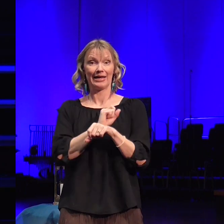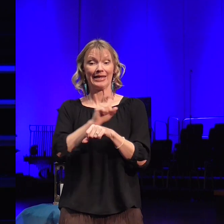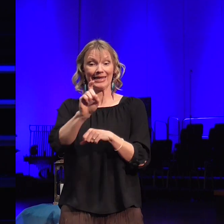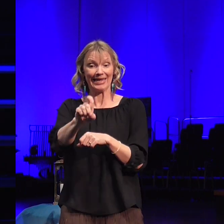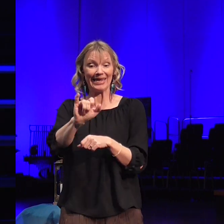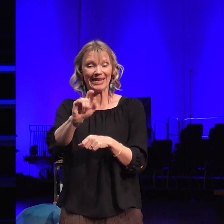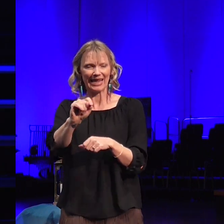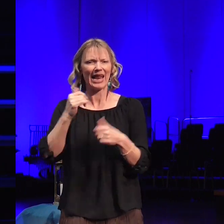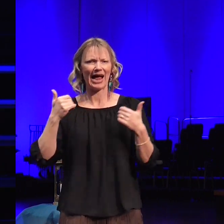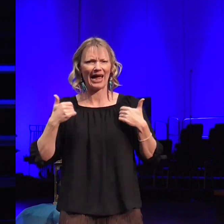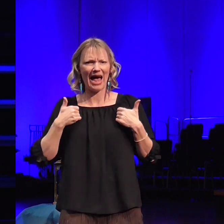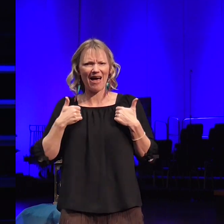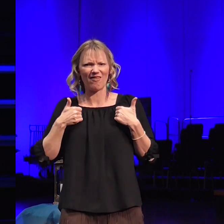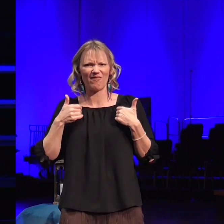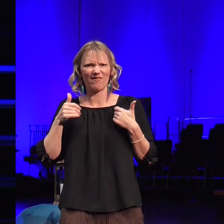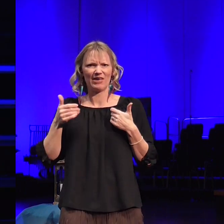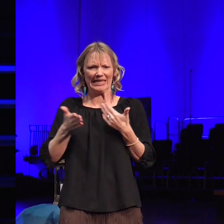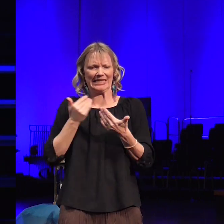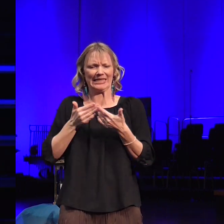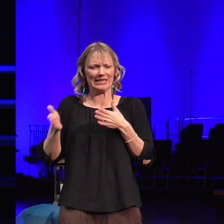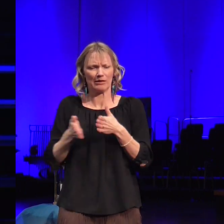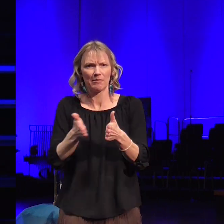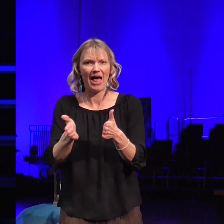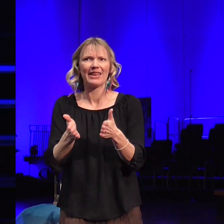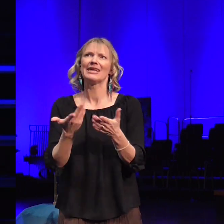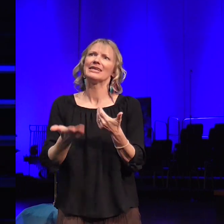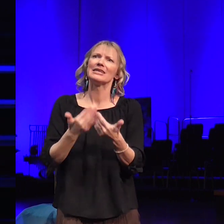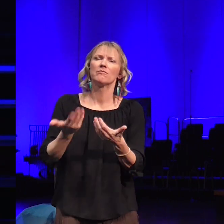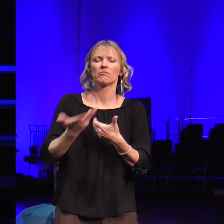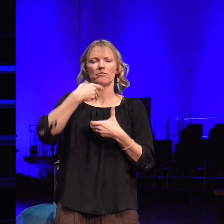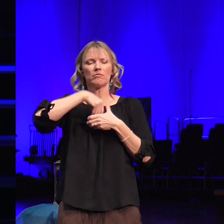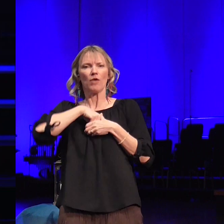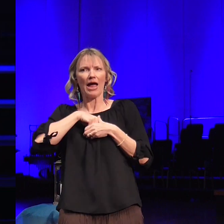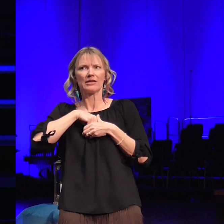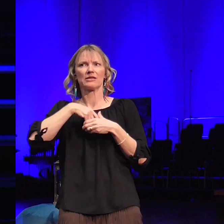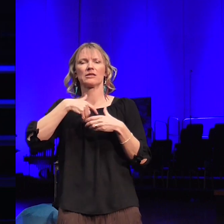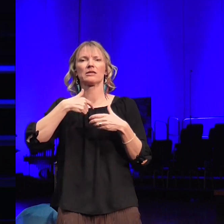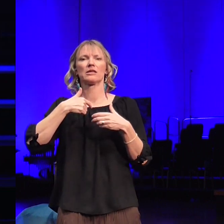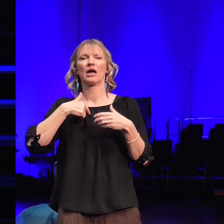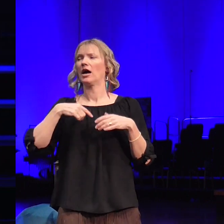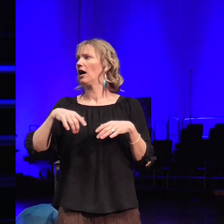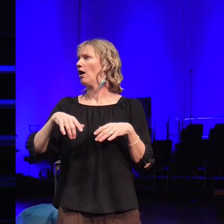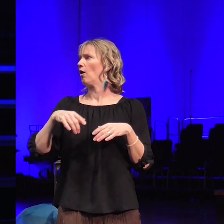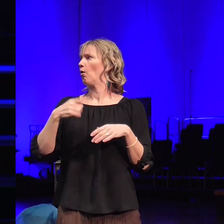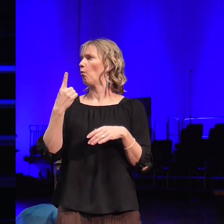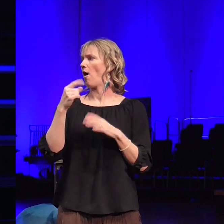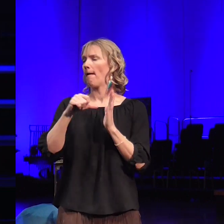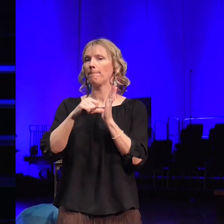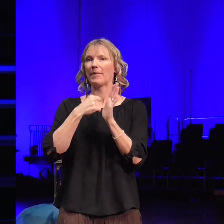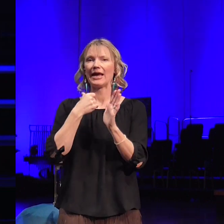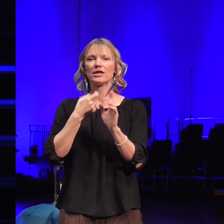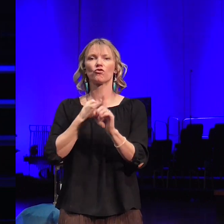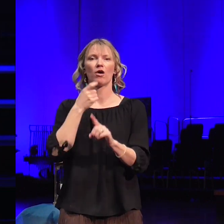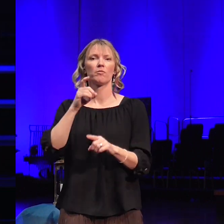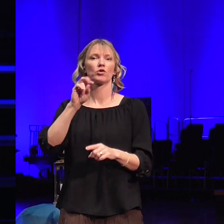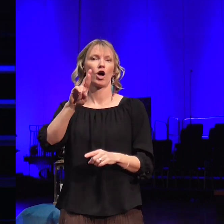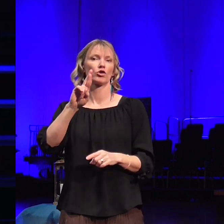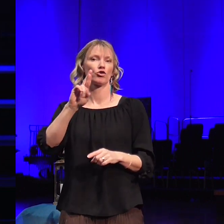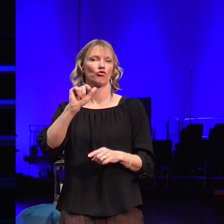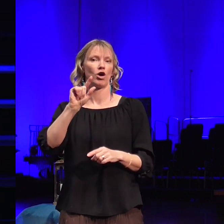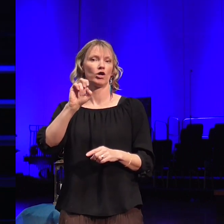it's important to embrace that stillness. I have taken a page out of the Dr. Roger